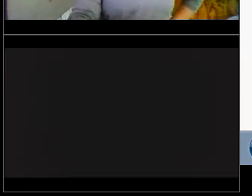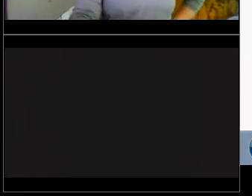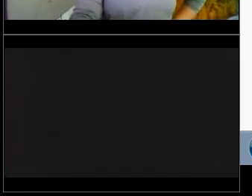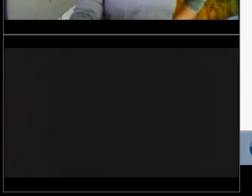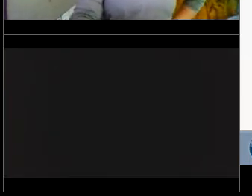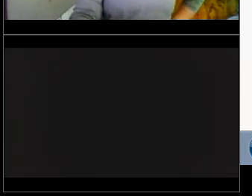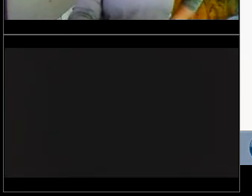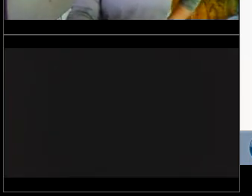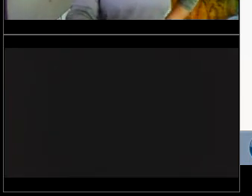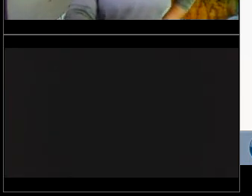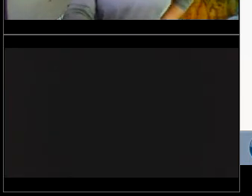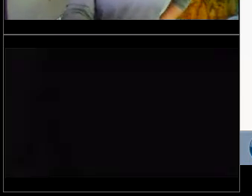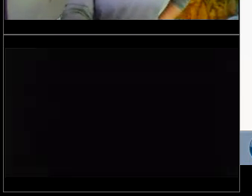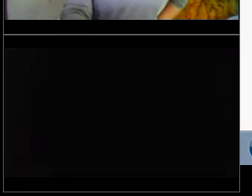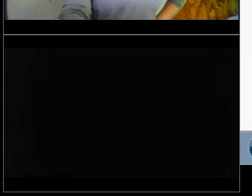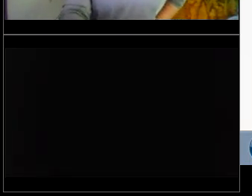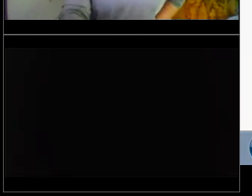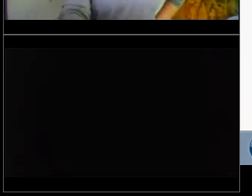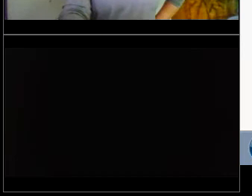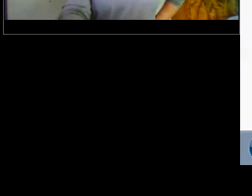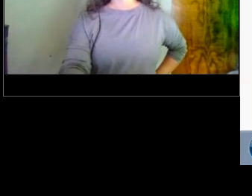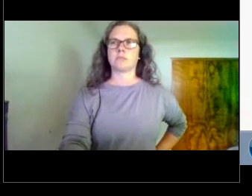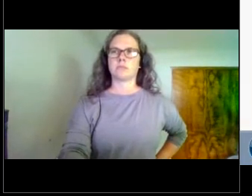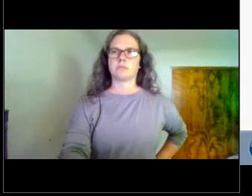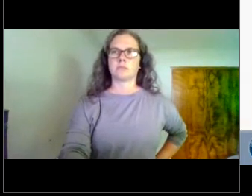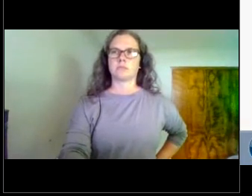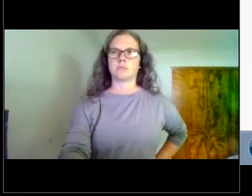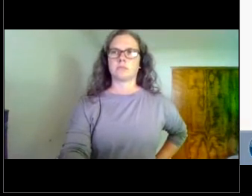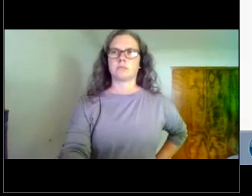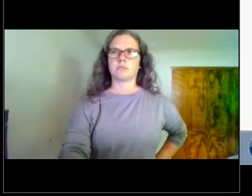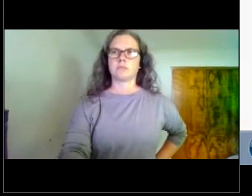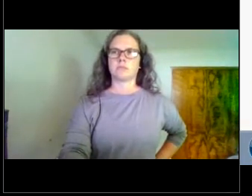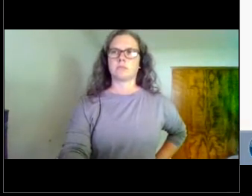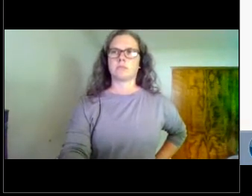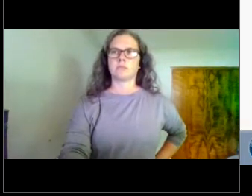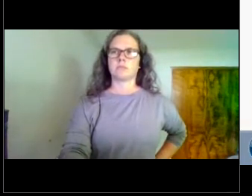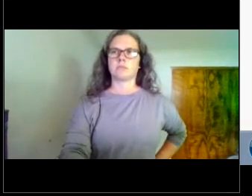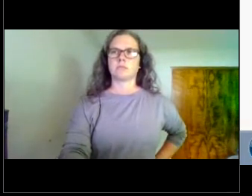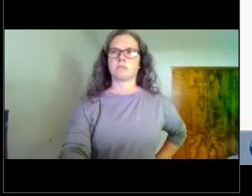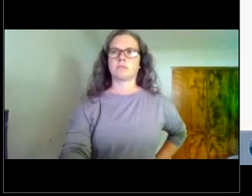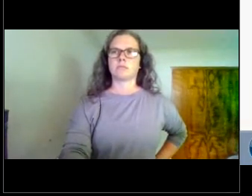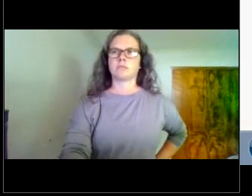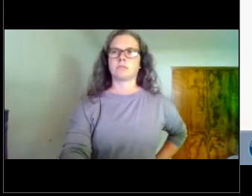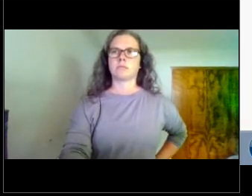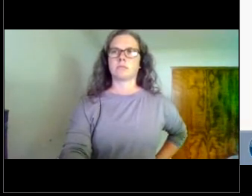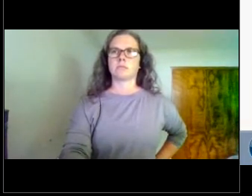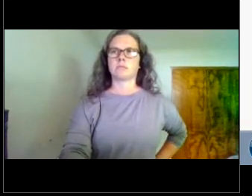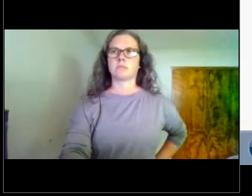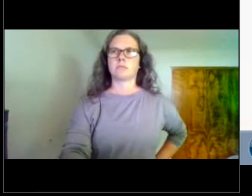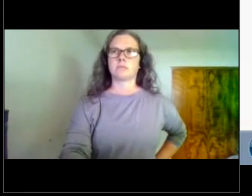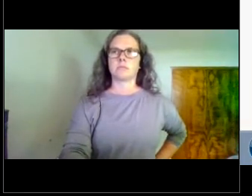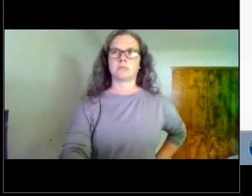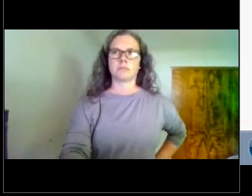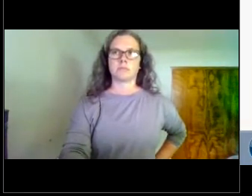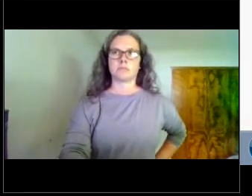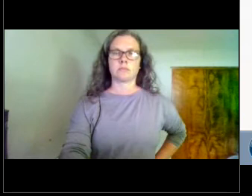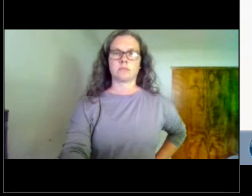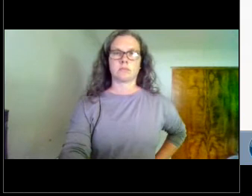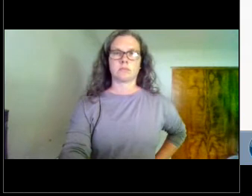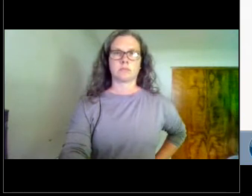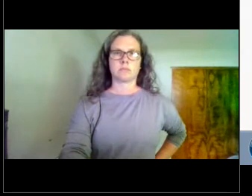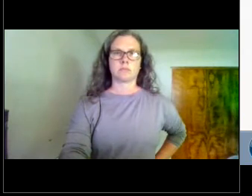of sometimes it's harder to establish more sensitive species in an area that's just really not suited. So. Yeah, and I'll chime